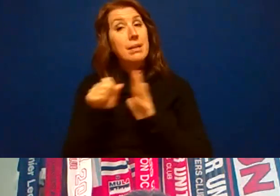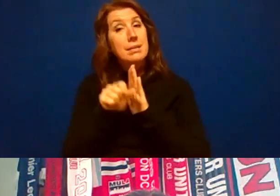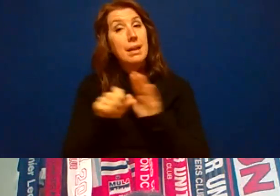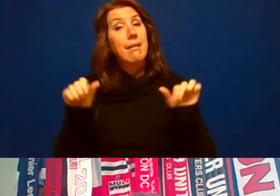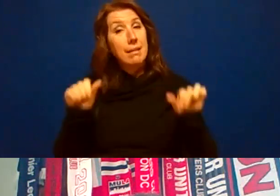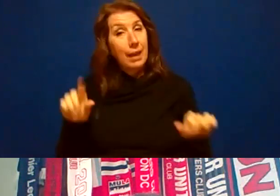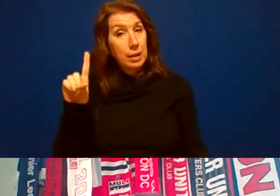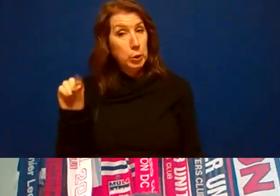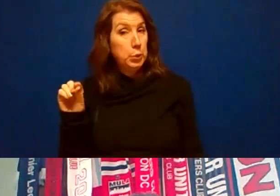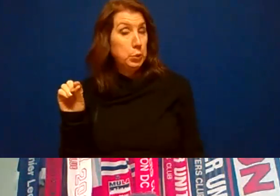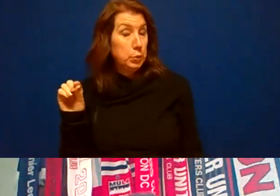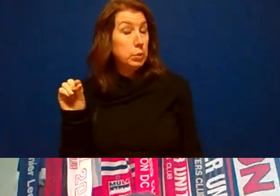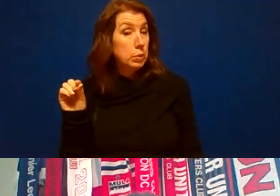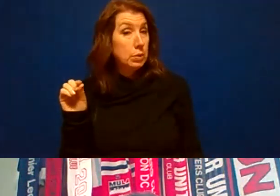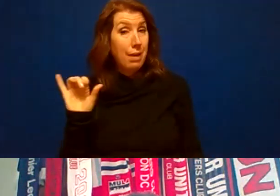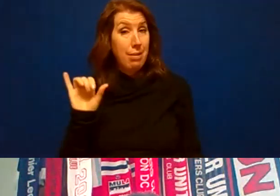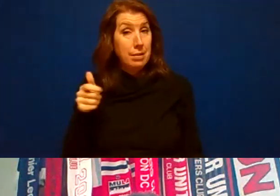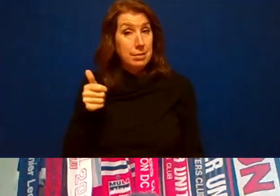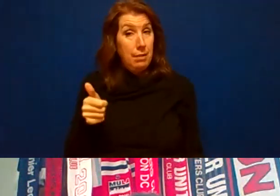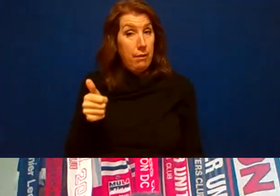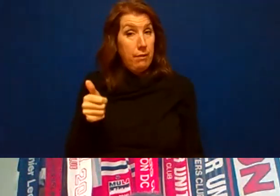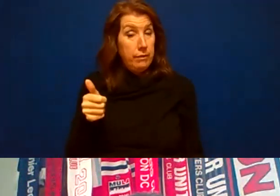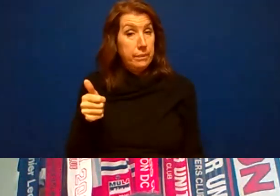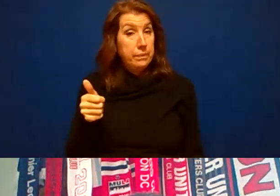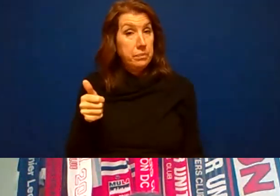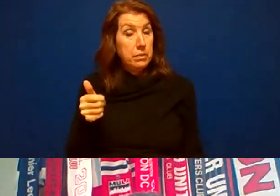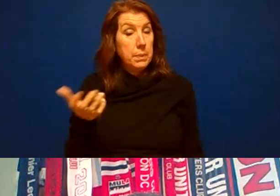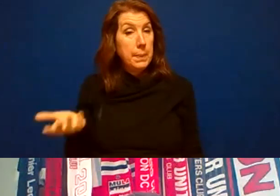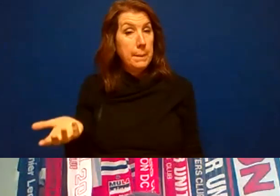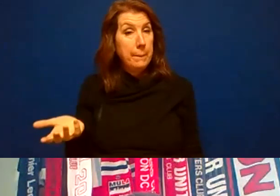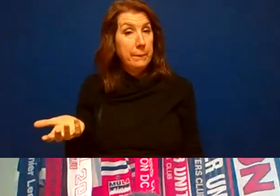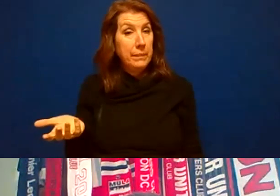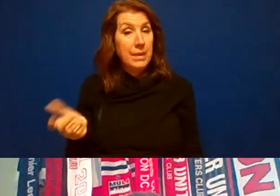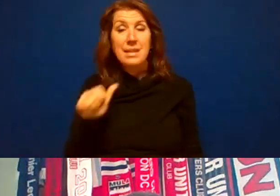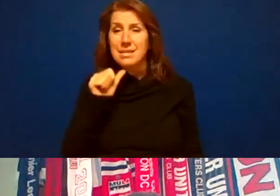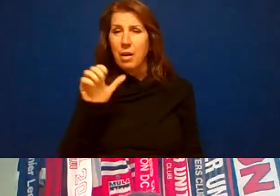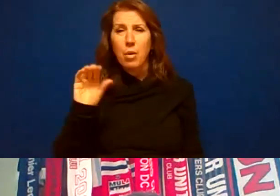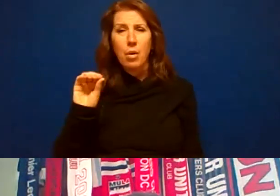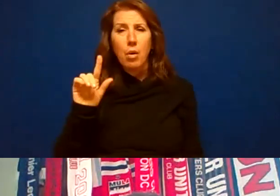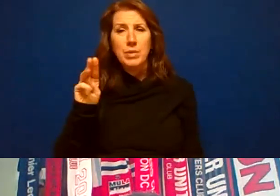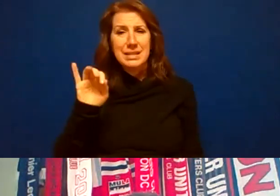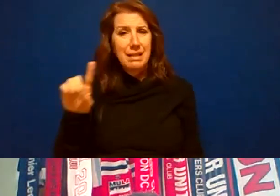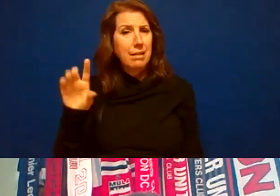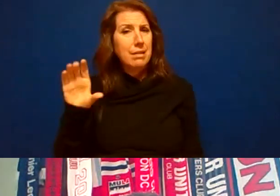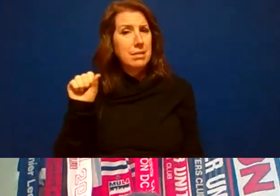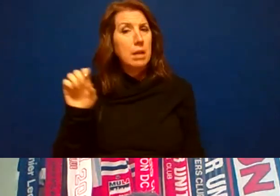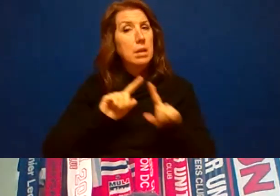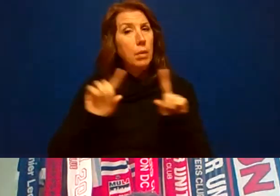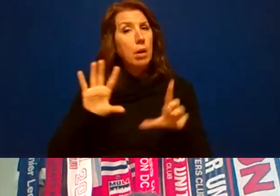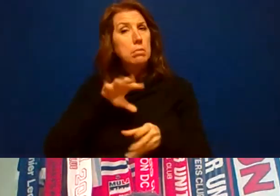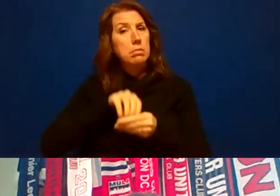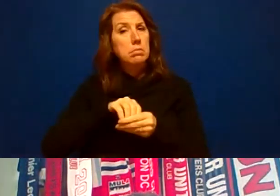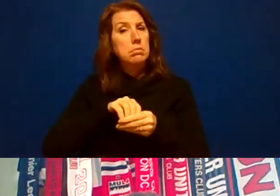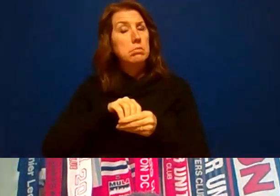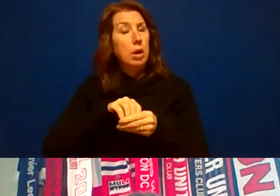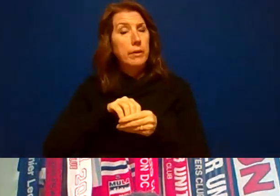And that by itself, I think is maybe not necessarily an Olmstead case, but it's certainly part of a, usually